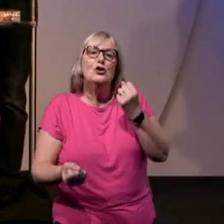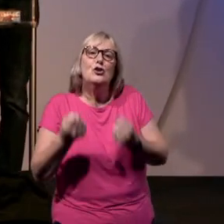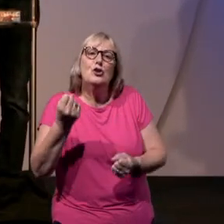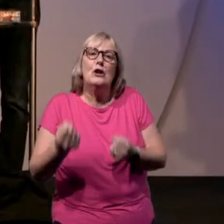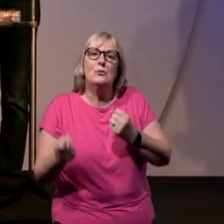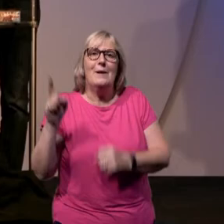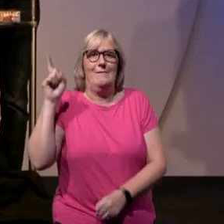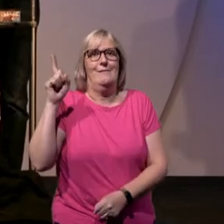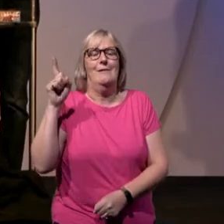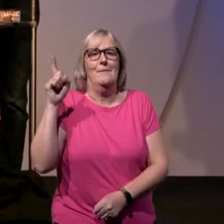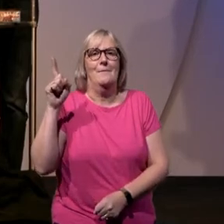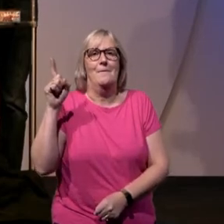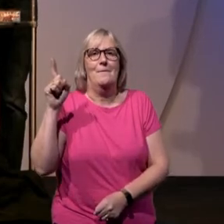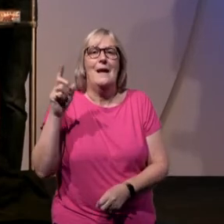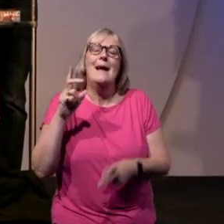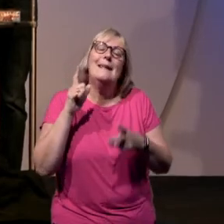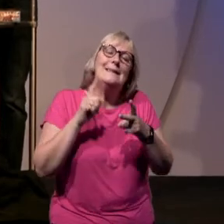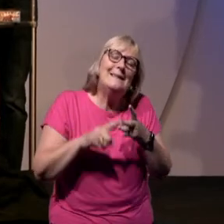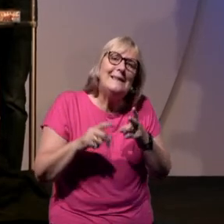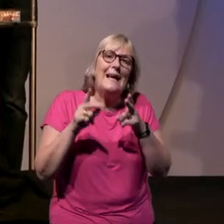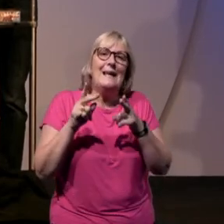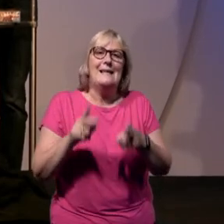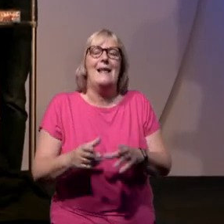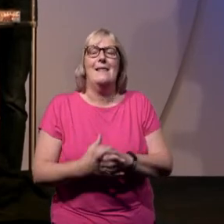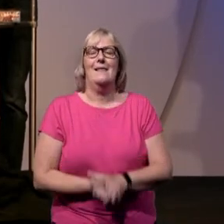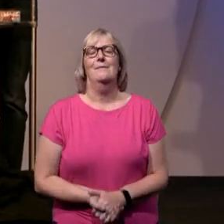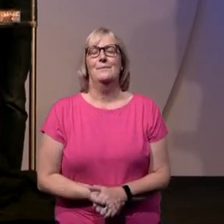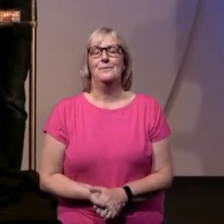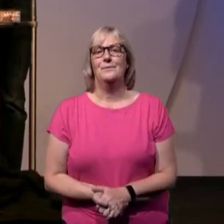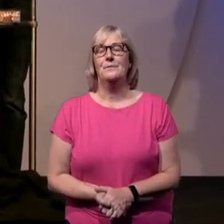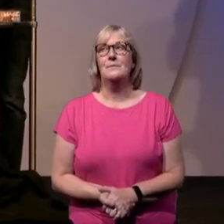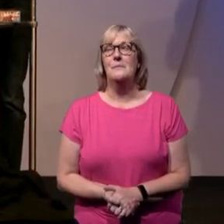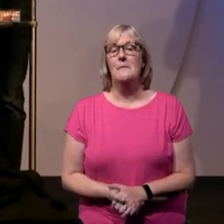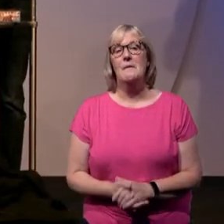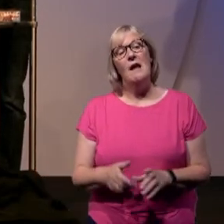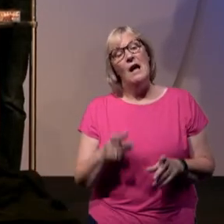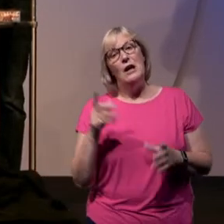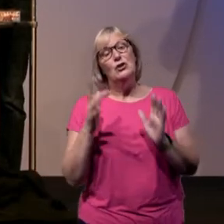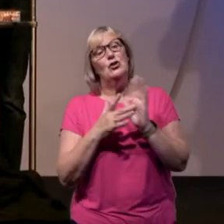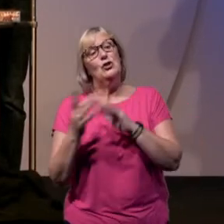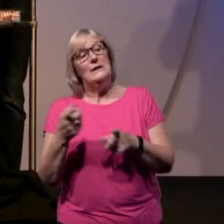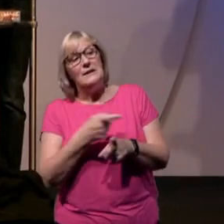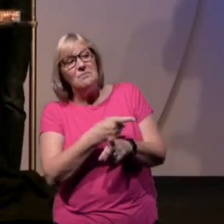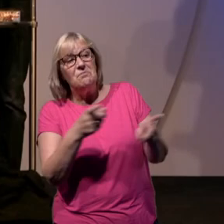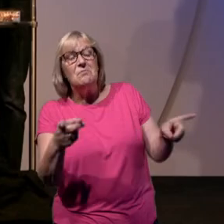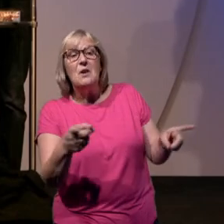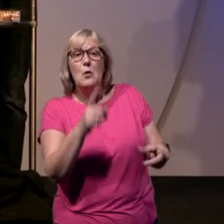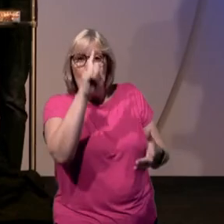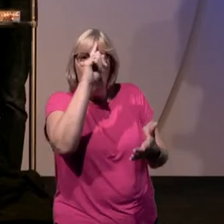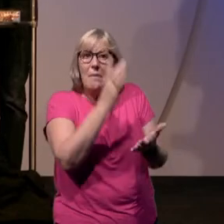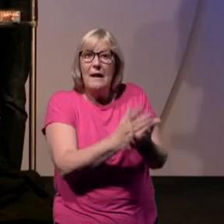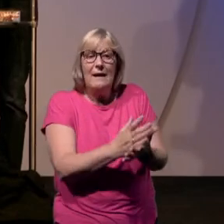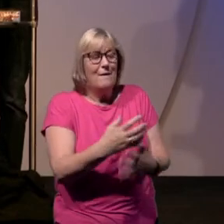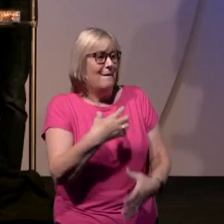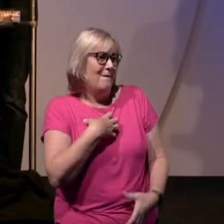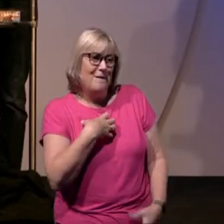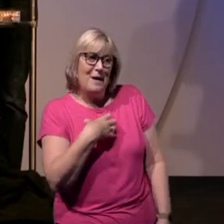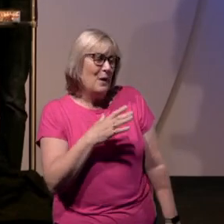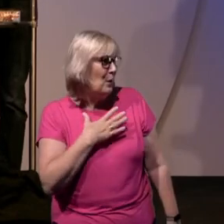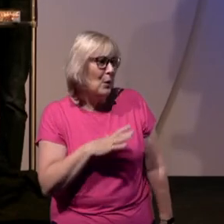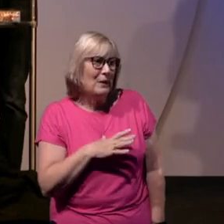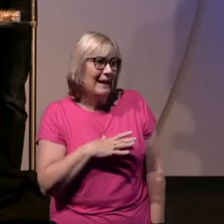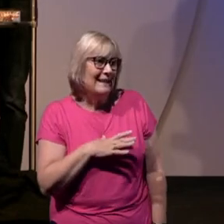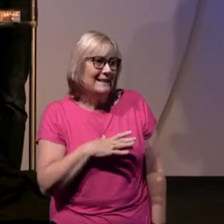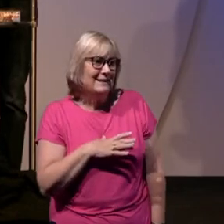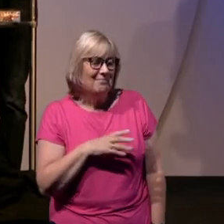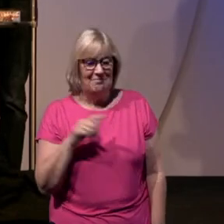described in chapter 20. Jesus' point, if you are a believer, you have nothing to fear